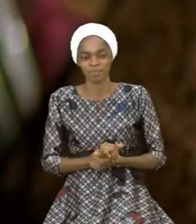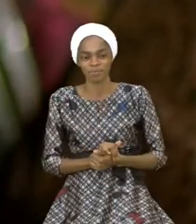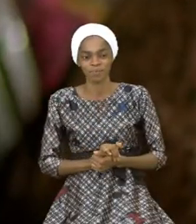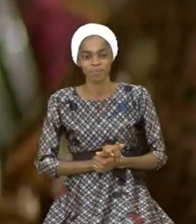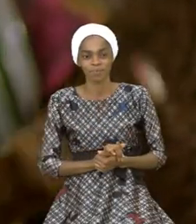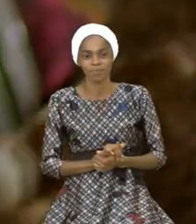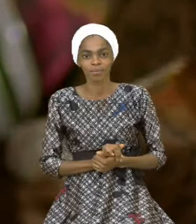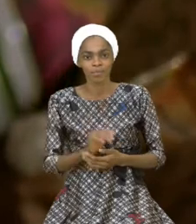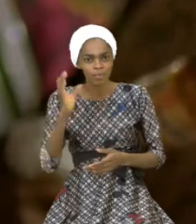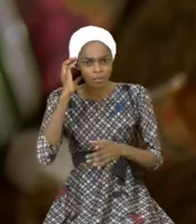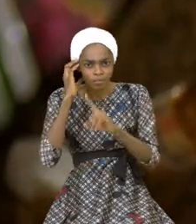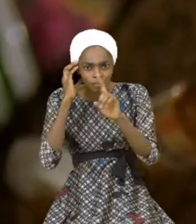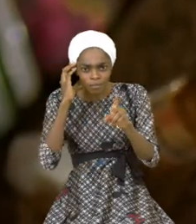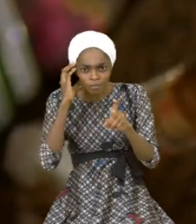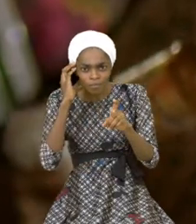Did you hear?